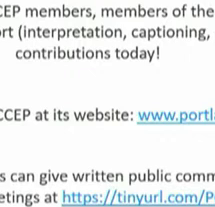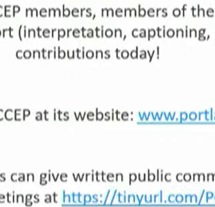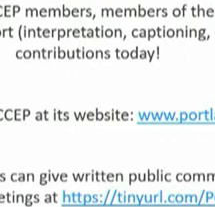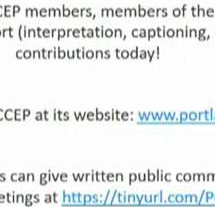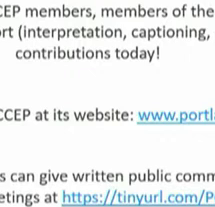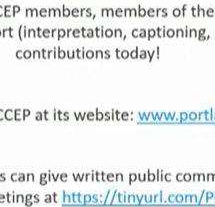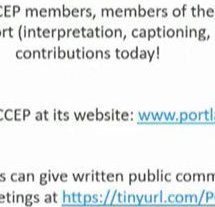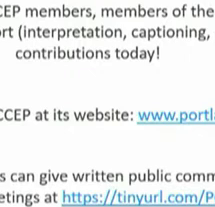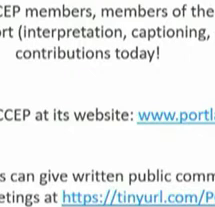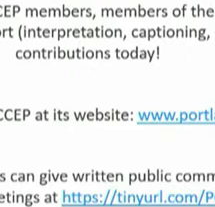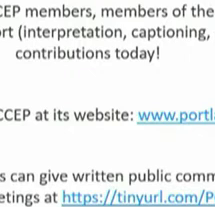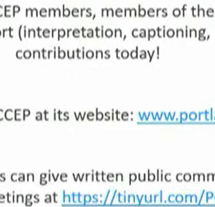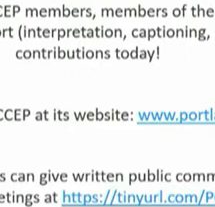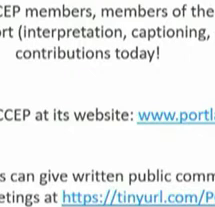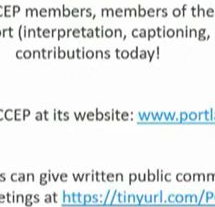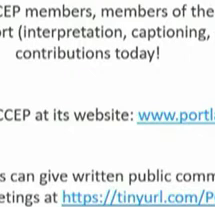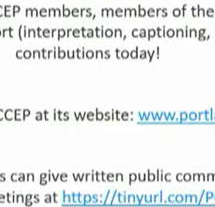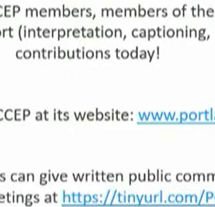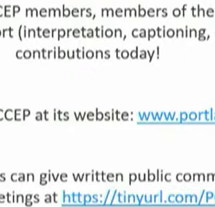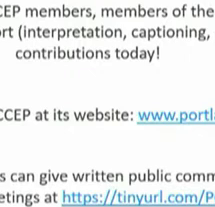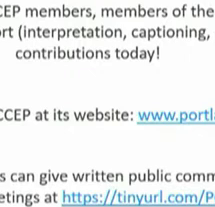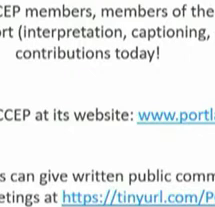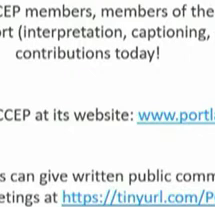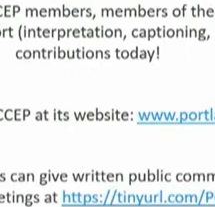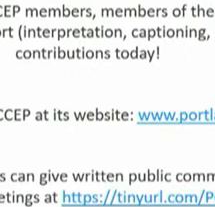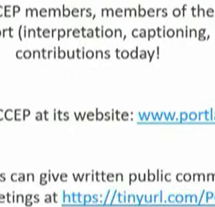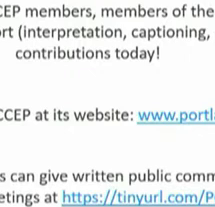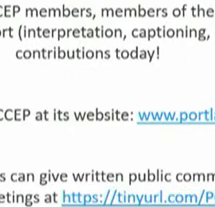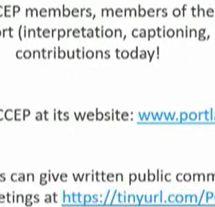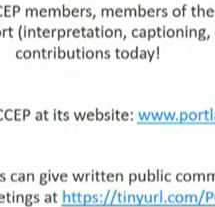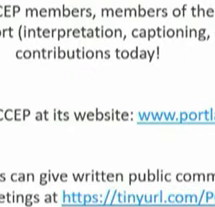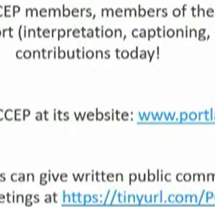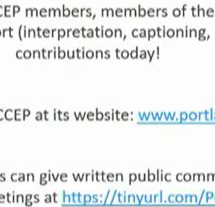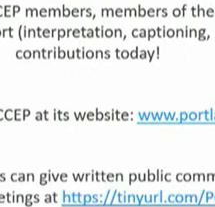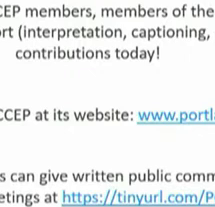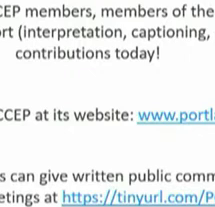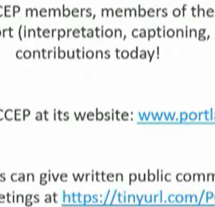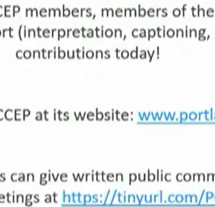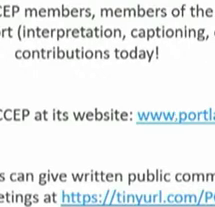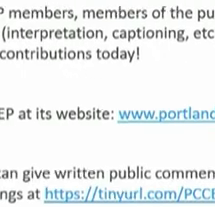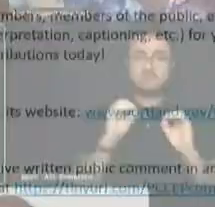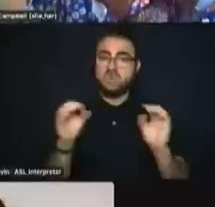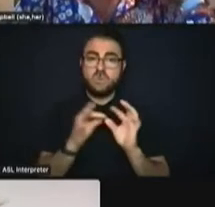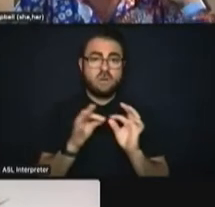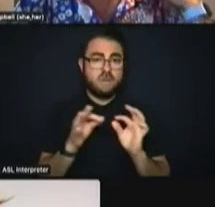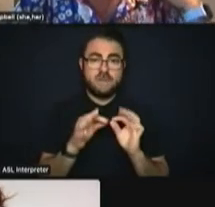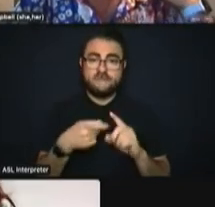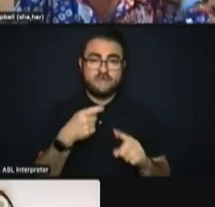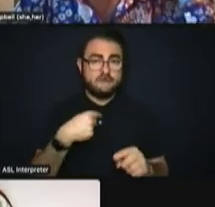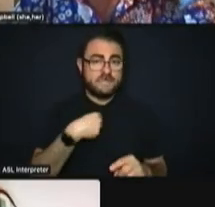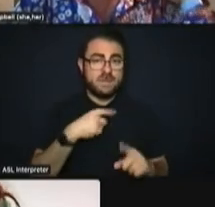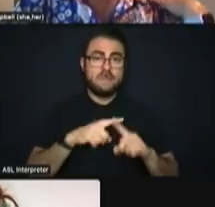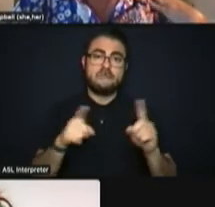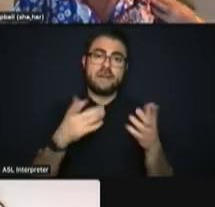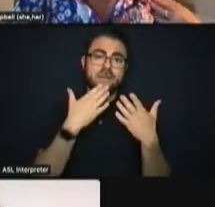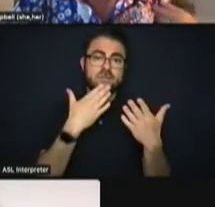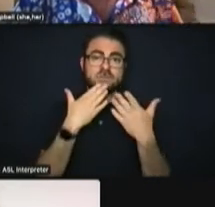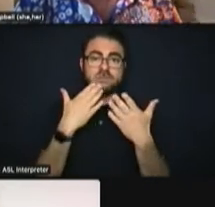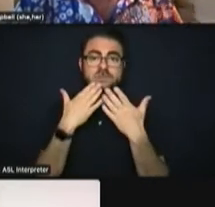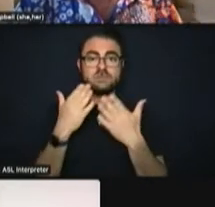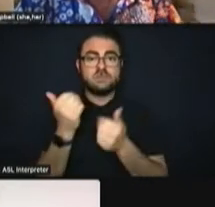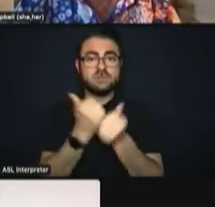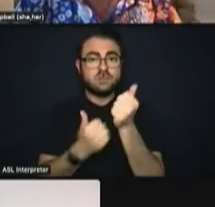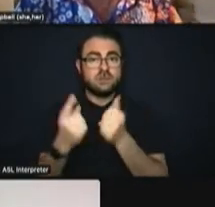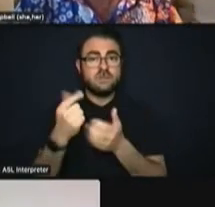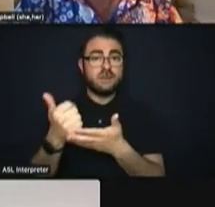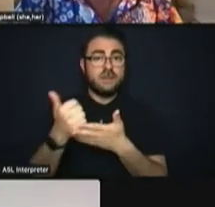co-chairs close it out. No comments from me, but I do thank everyone for helping me to